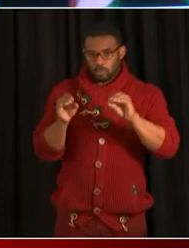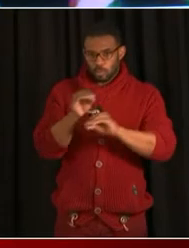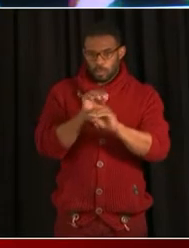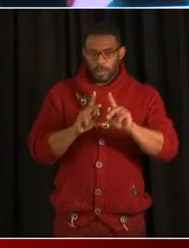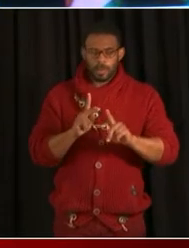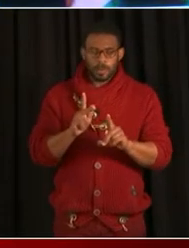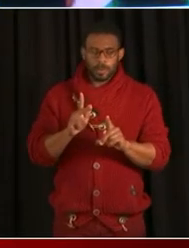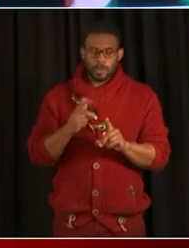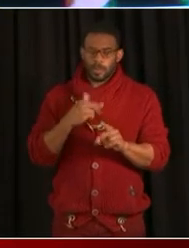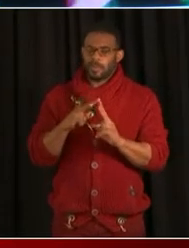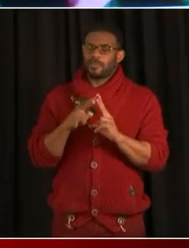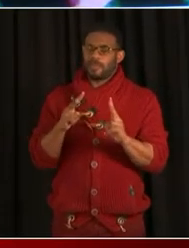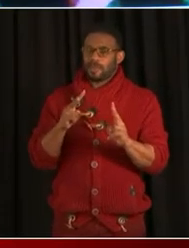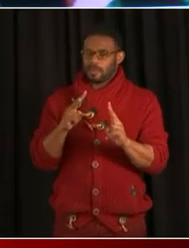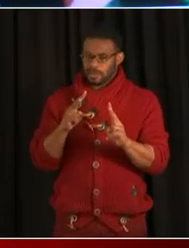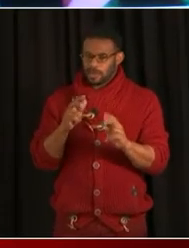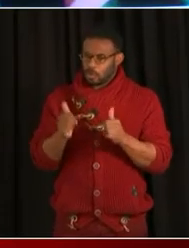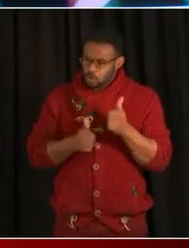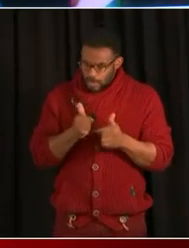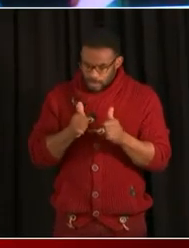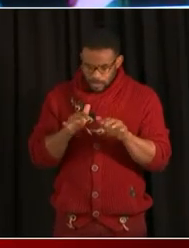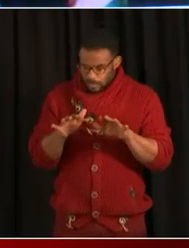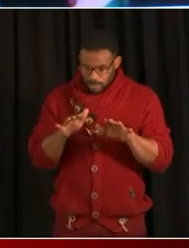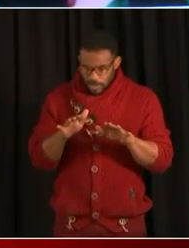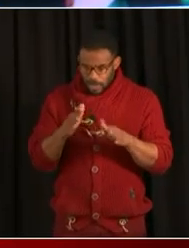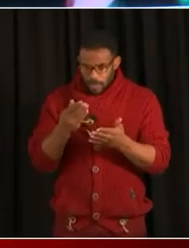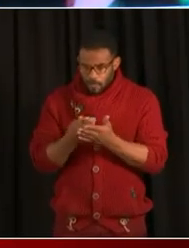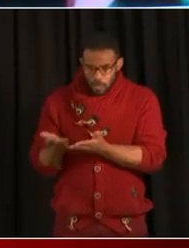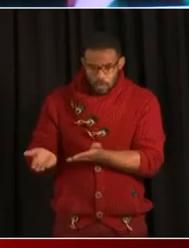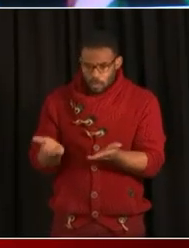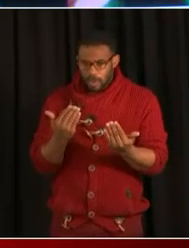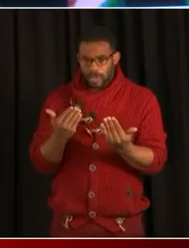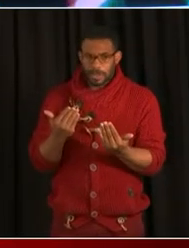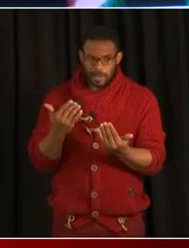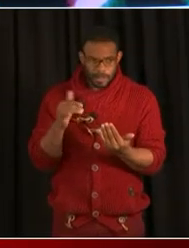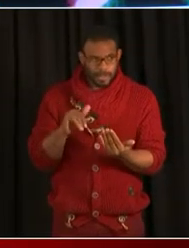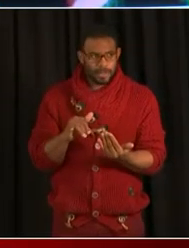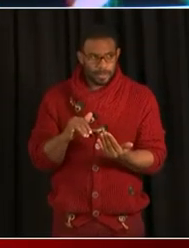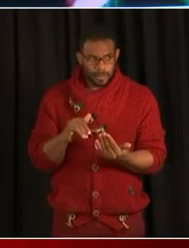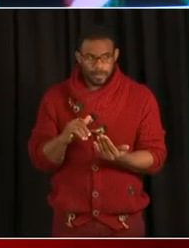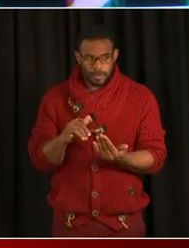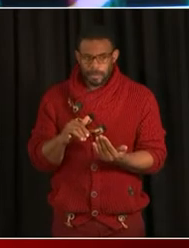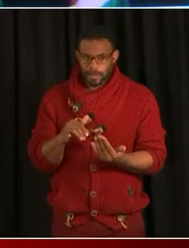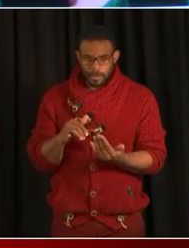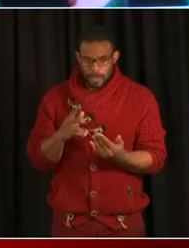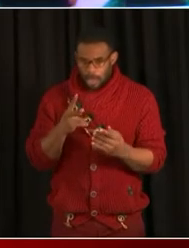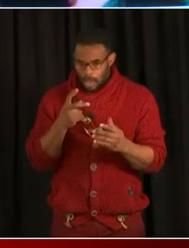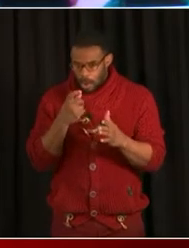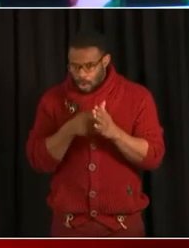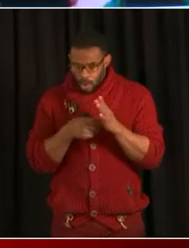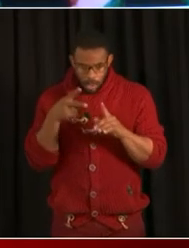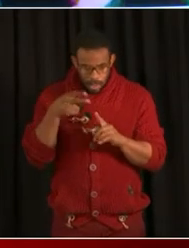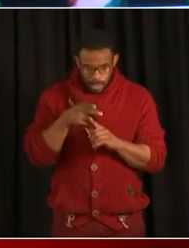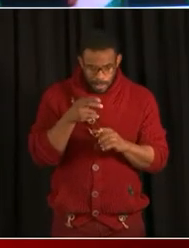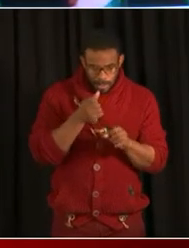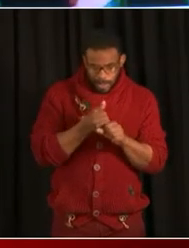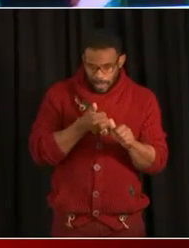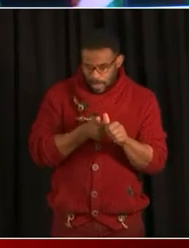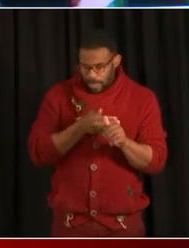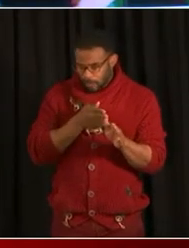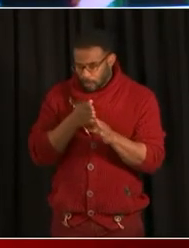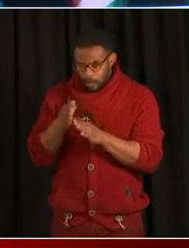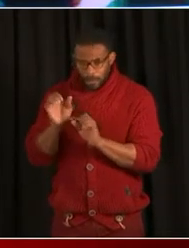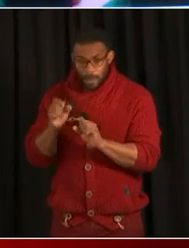And we were very aggressive in fundraising and in expense cutting at every turn. And for